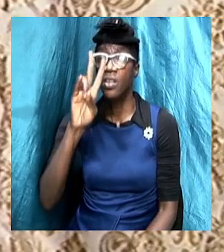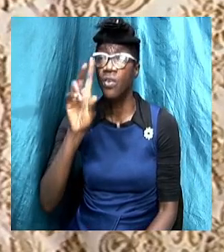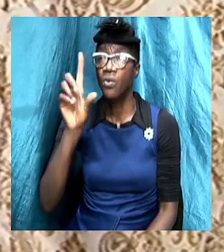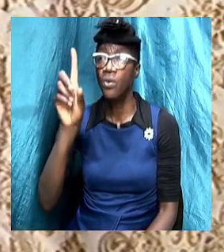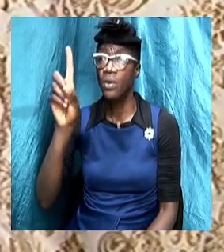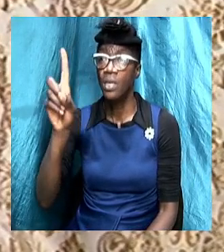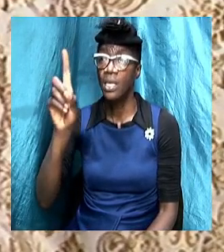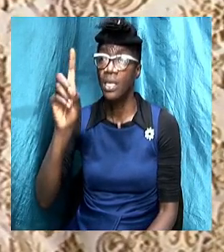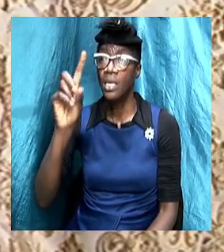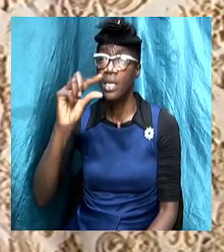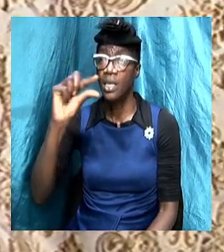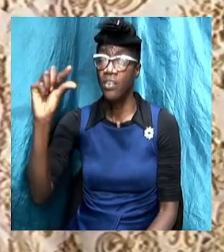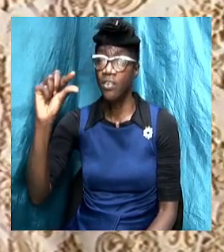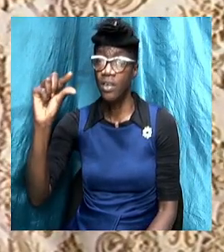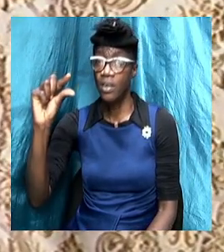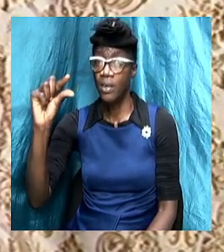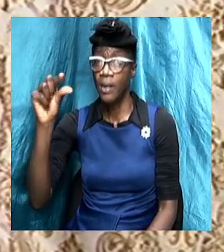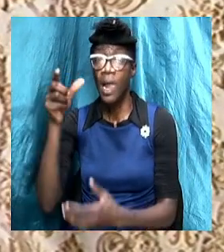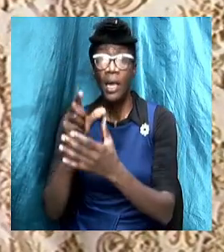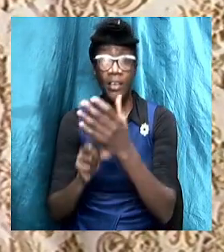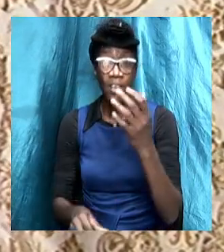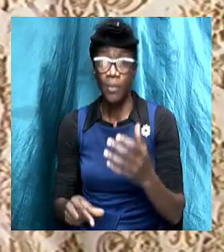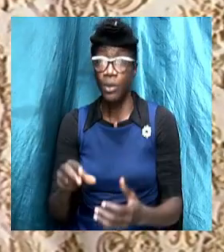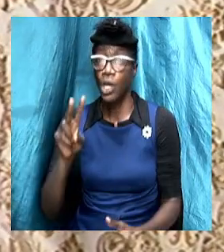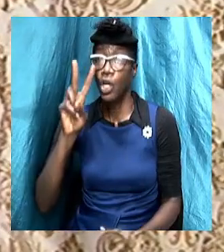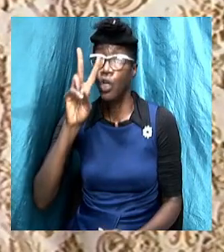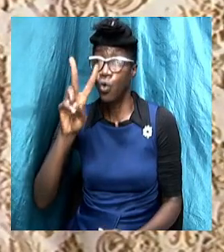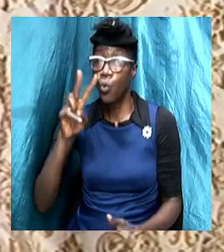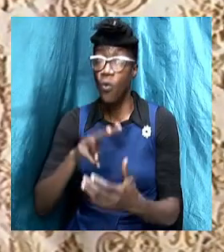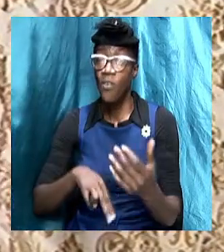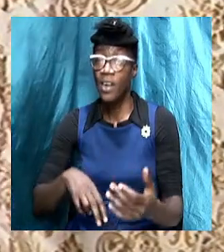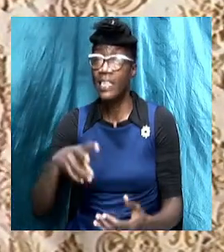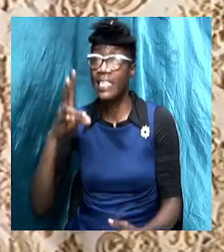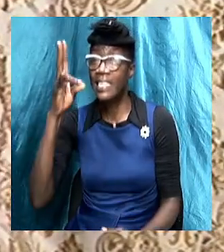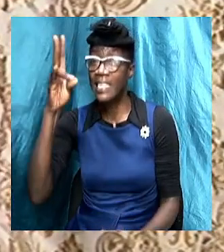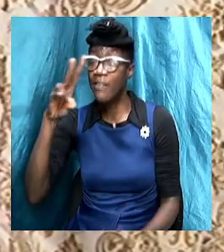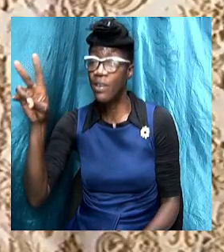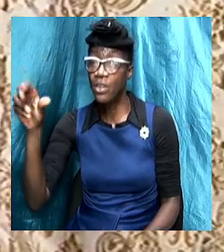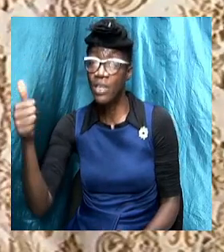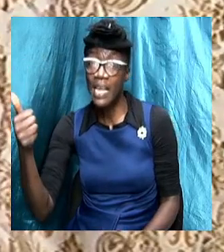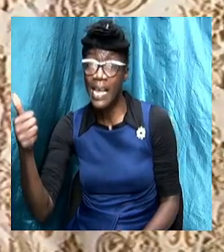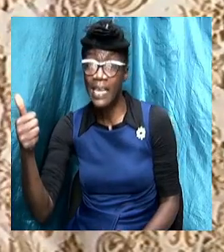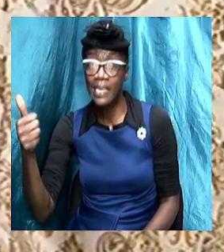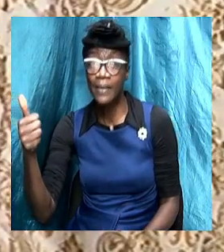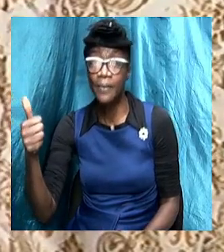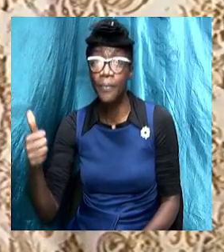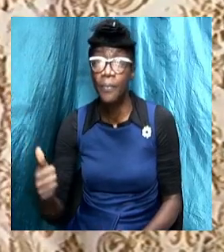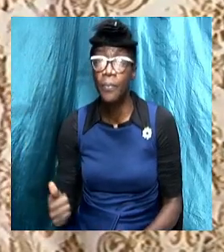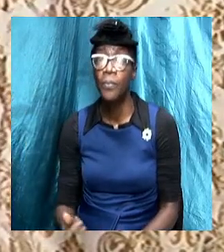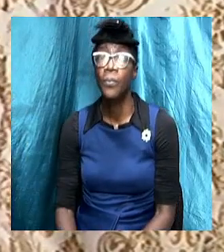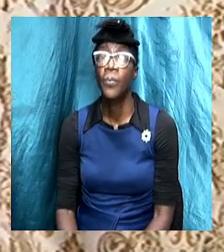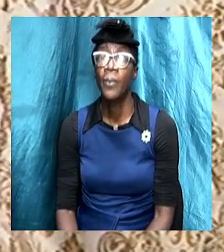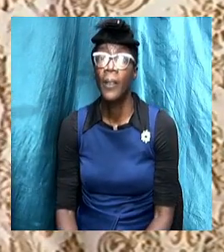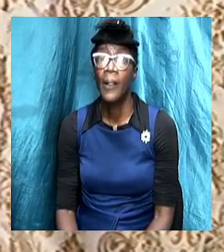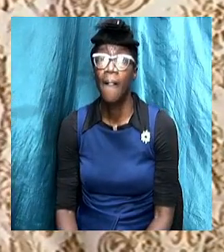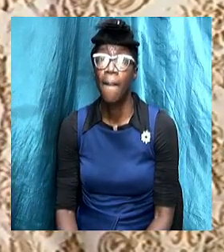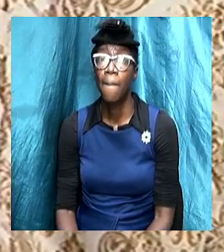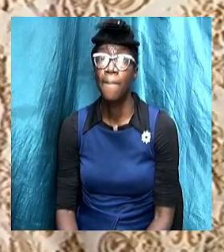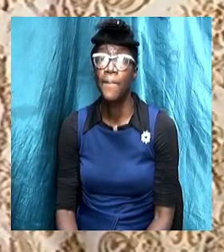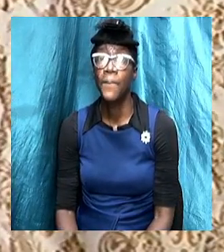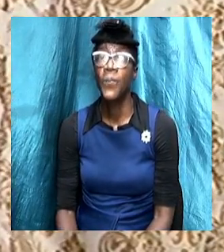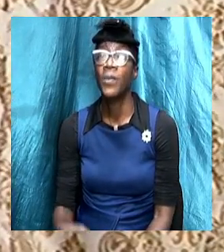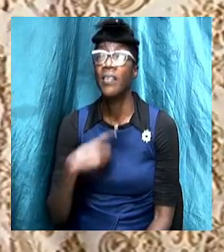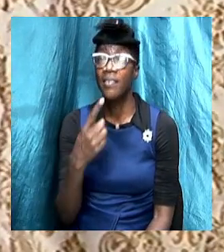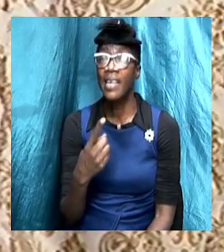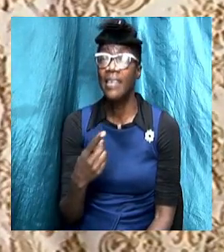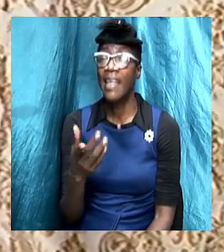verse 7 to 10. Now, in Judges chapter 2 and verse 7 to 10, and I'll take snippets from it, It